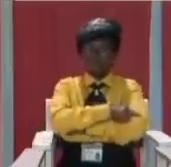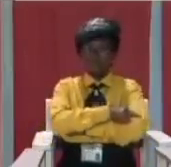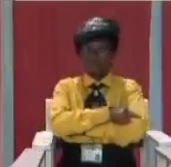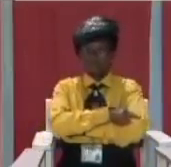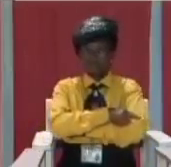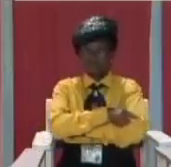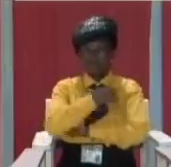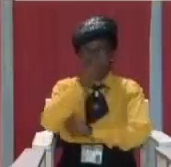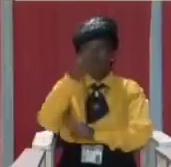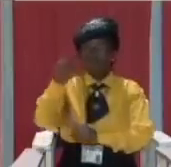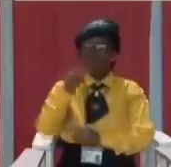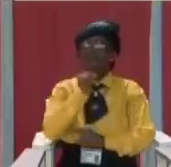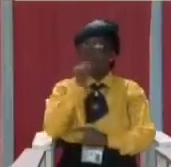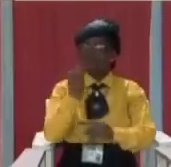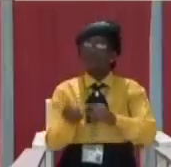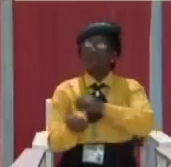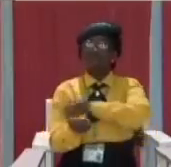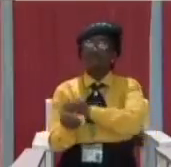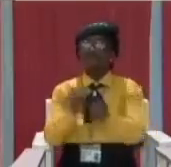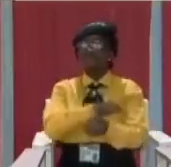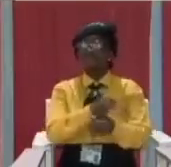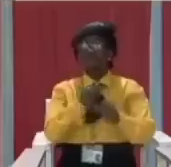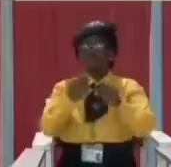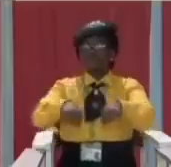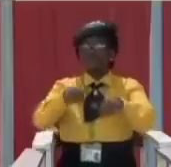the unchangeable changer,